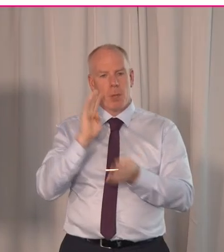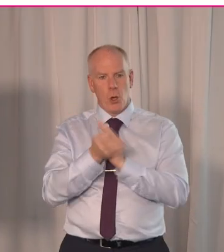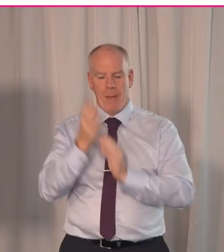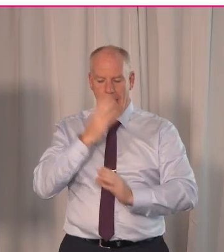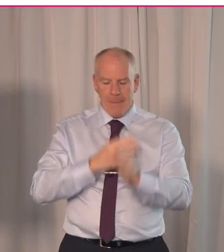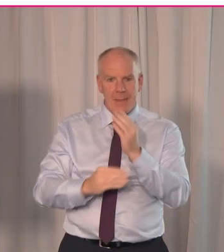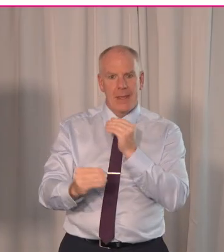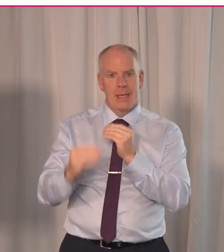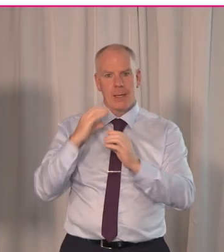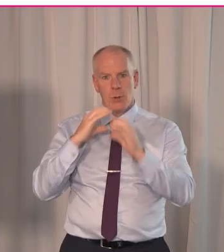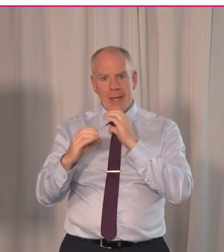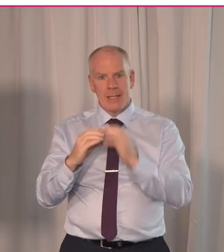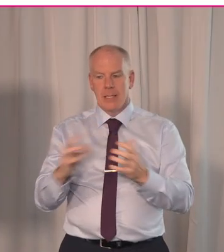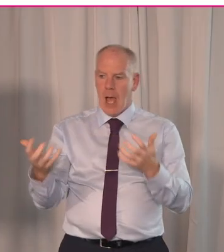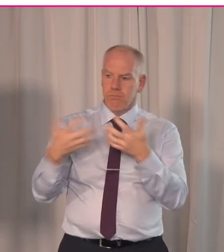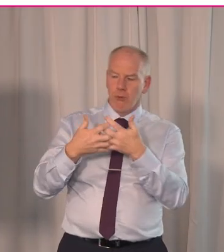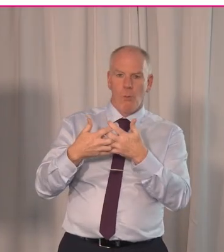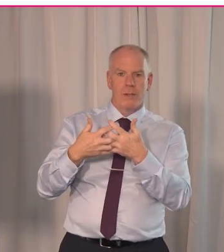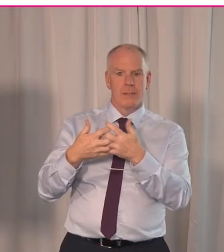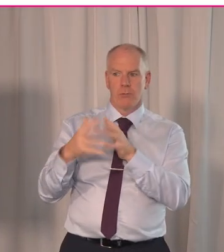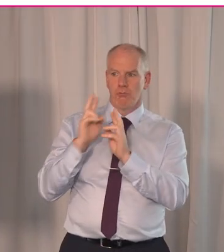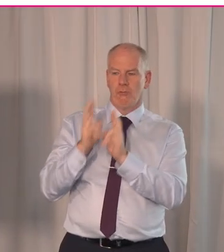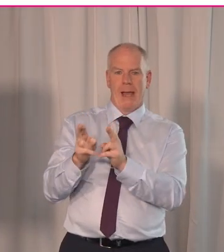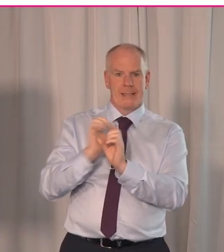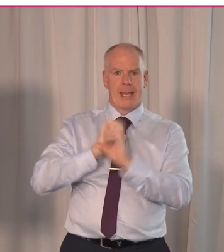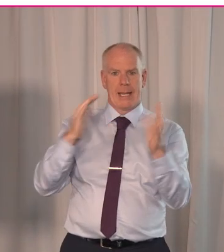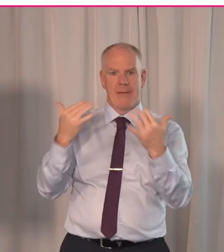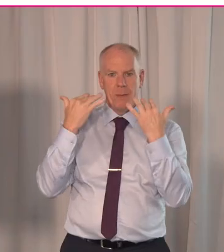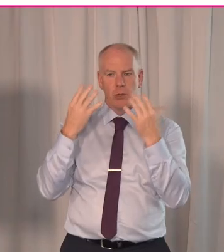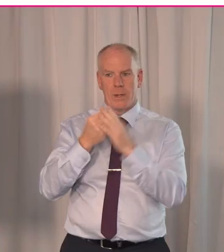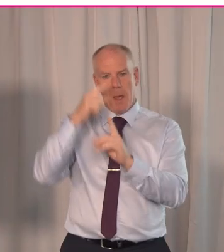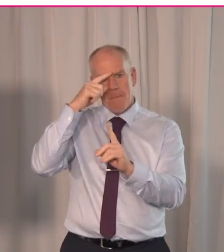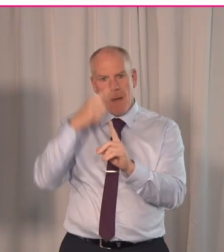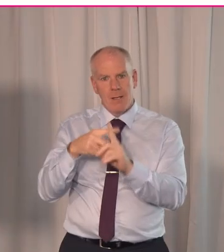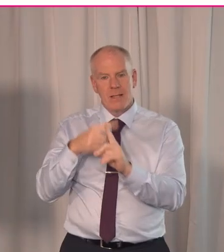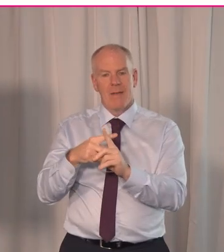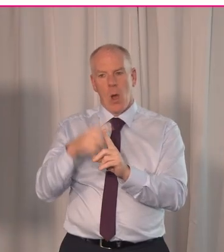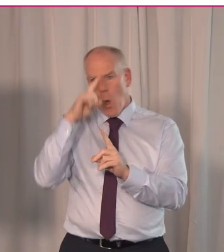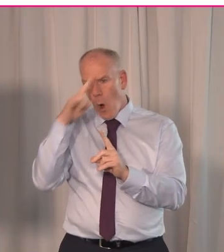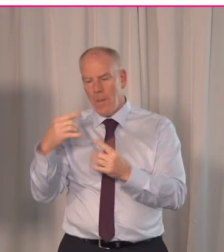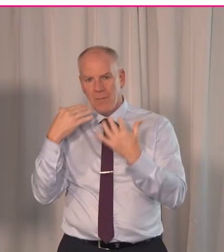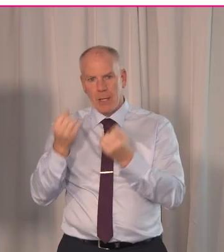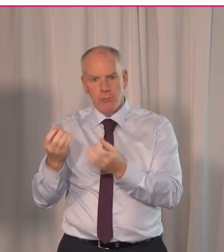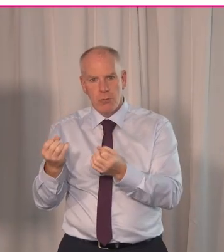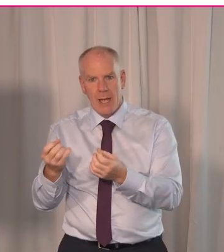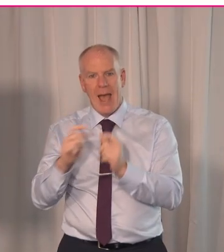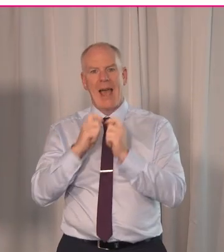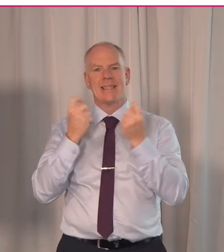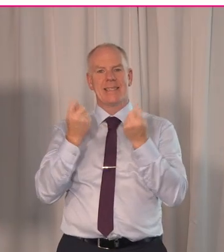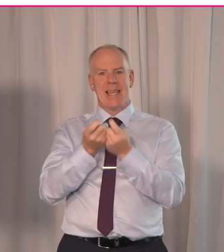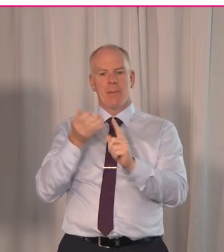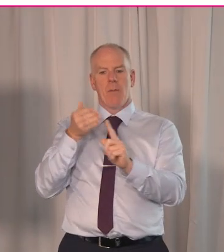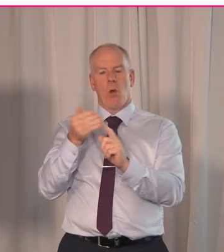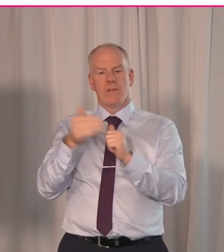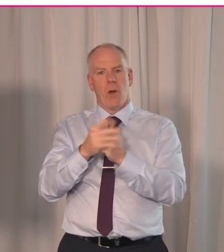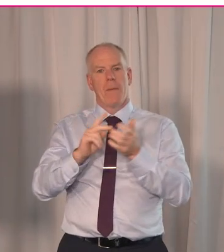appropriate, accurate information, positive, realistic messages with hope, a team approach and planning, and focused and